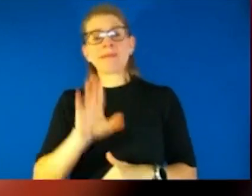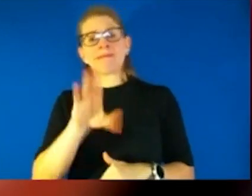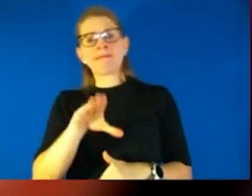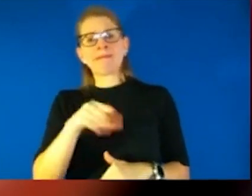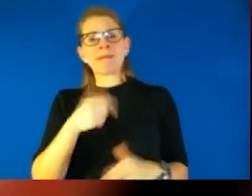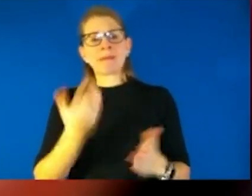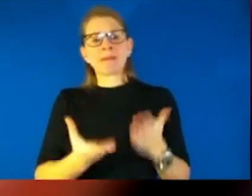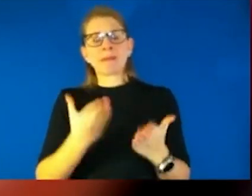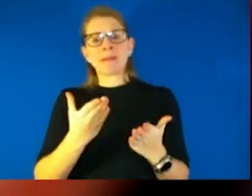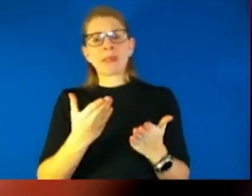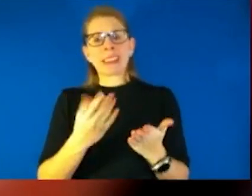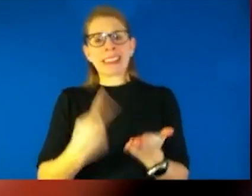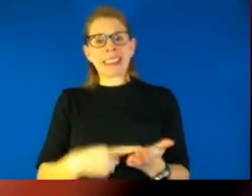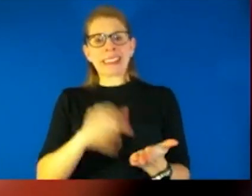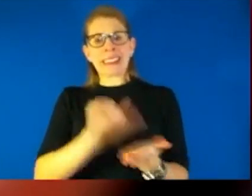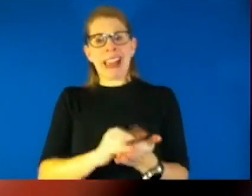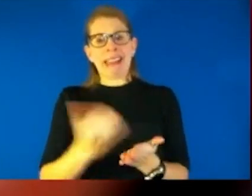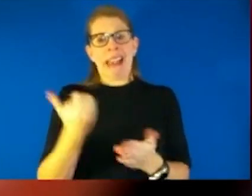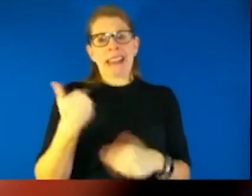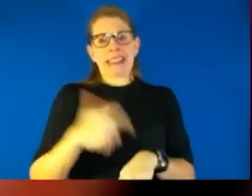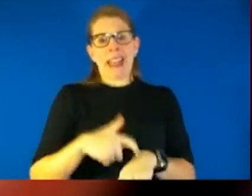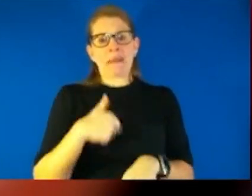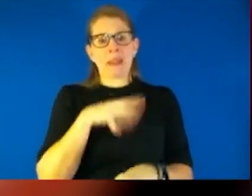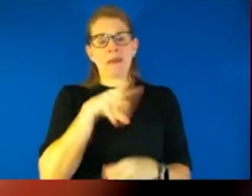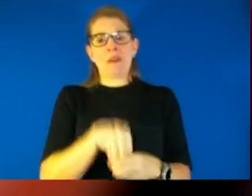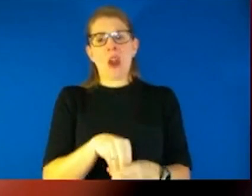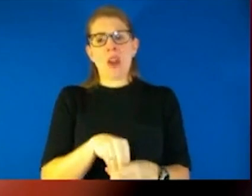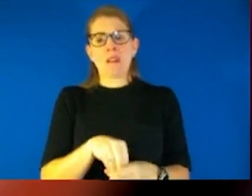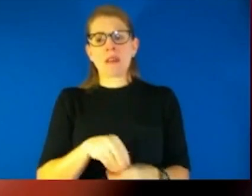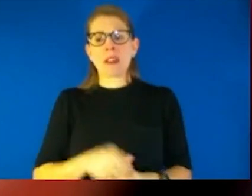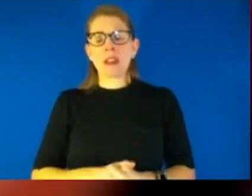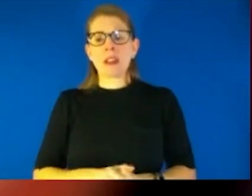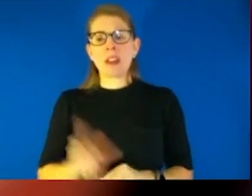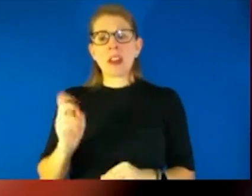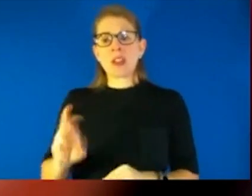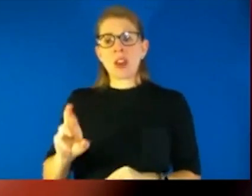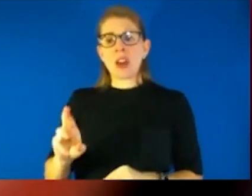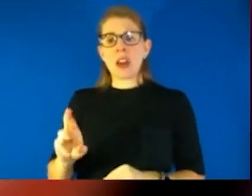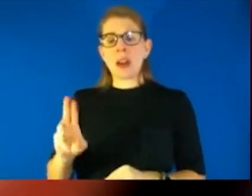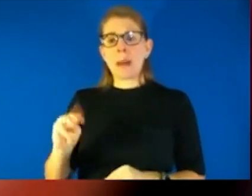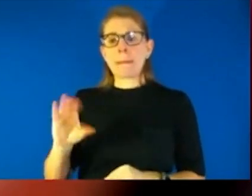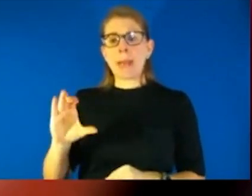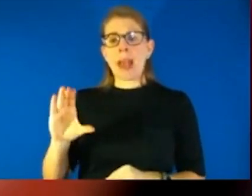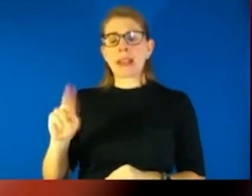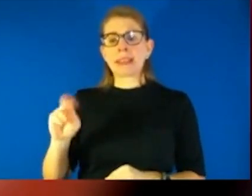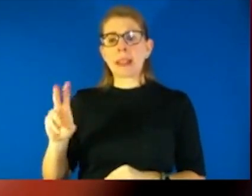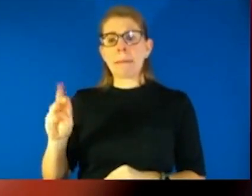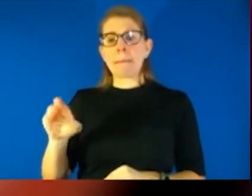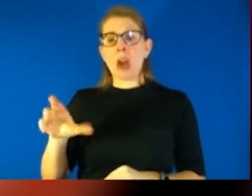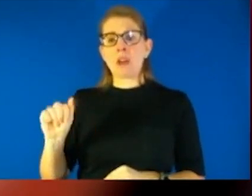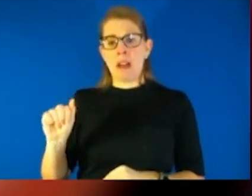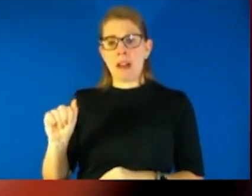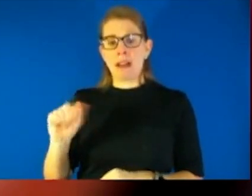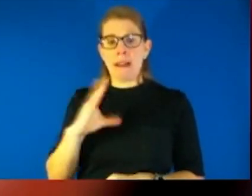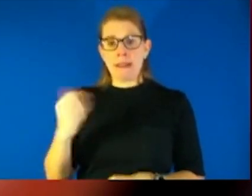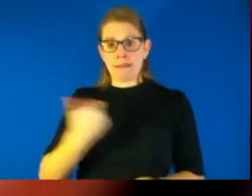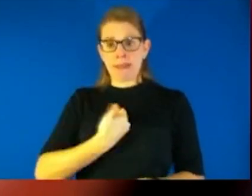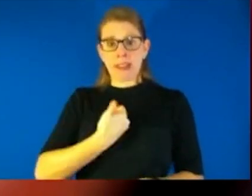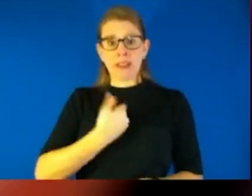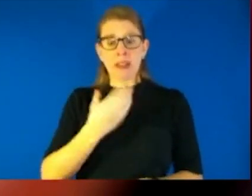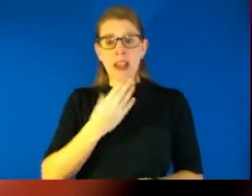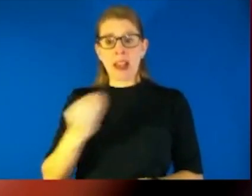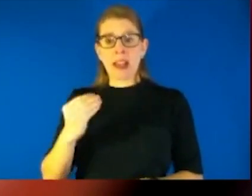that last time I was on here. Dr. McNamara and myself and